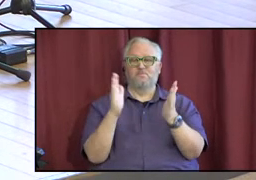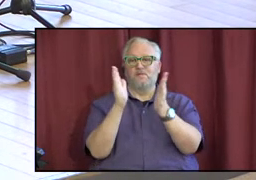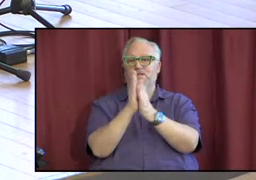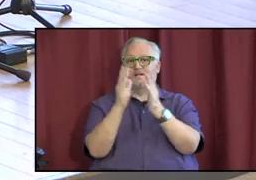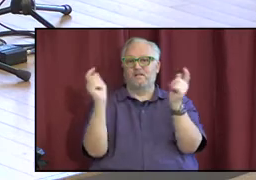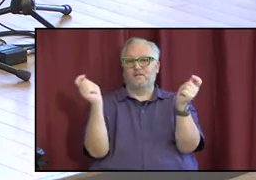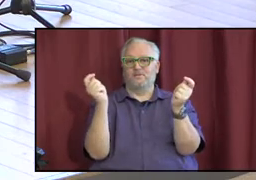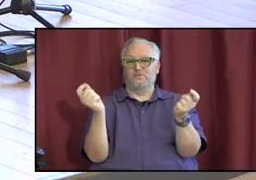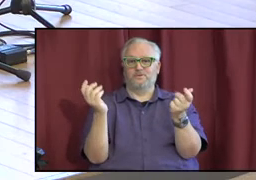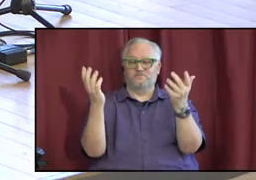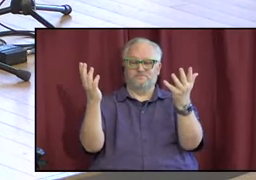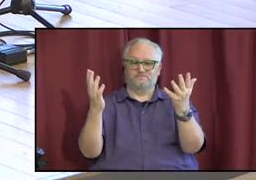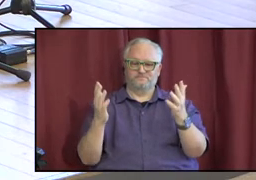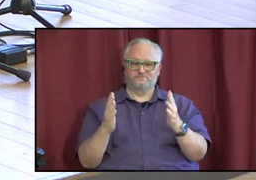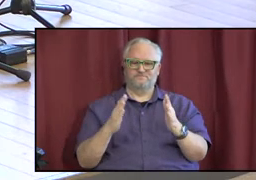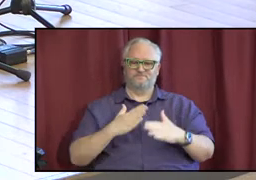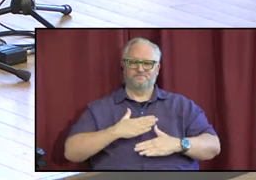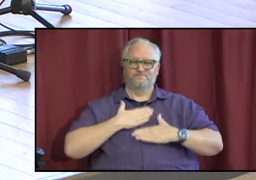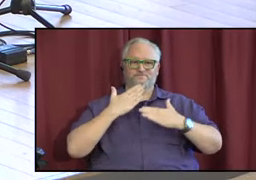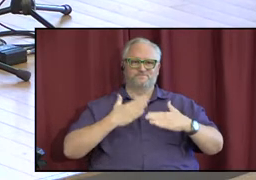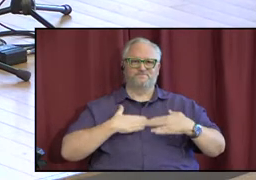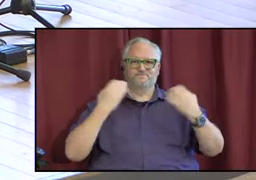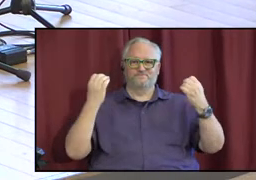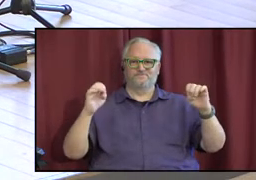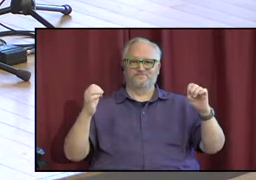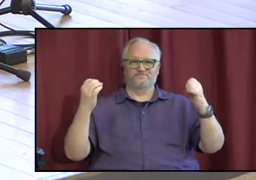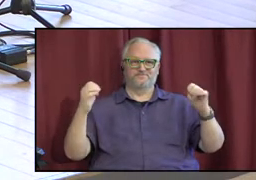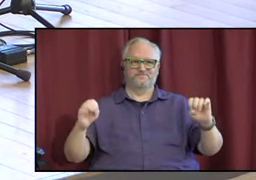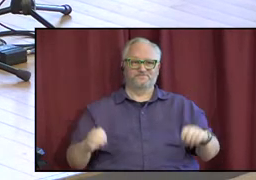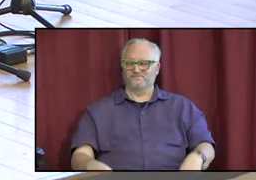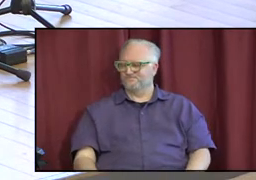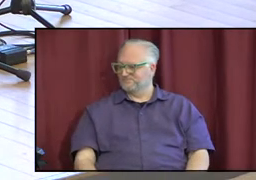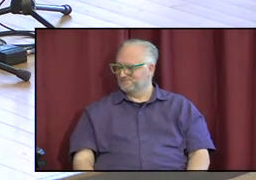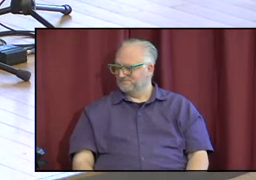Alleluia. Happy Easter.